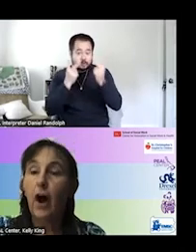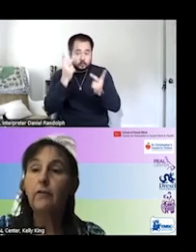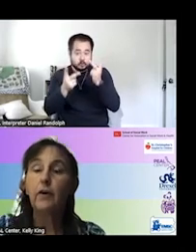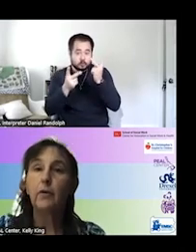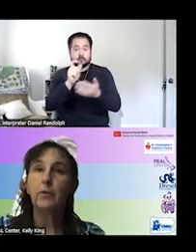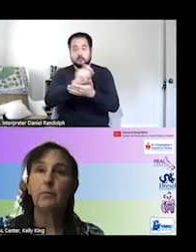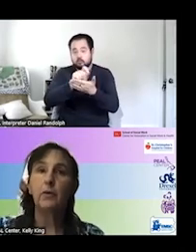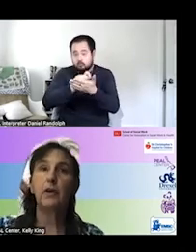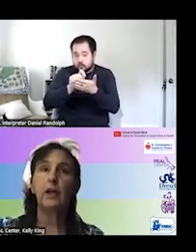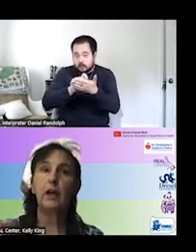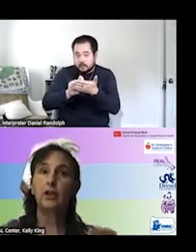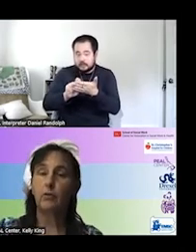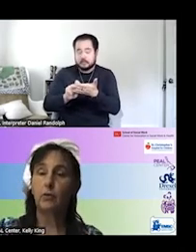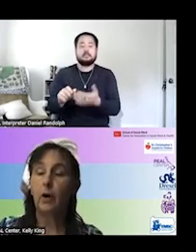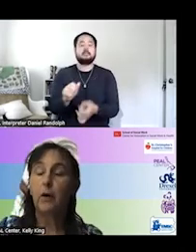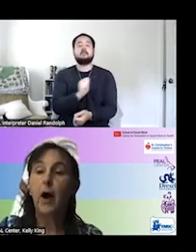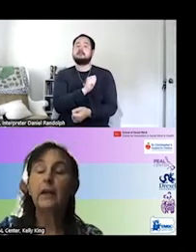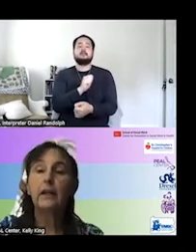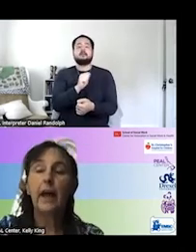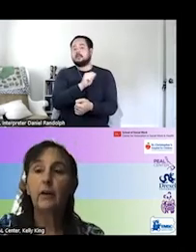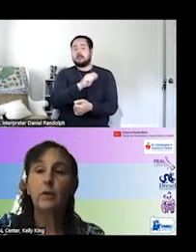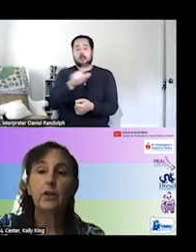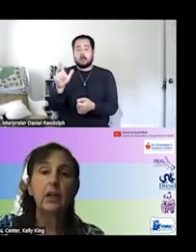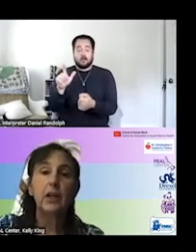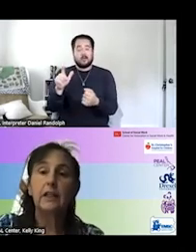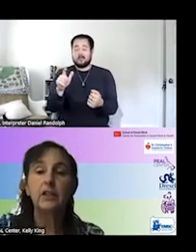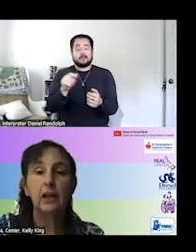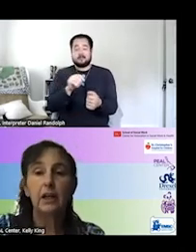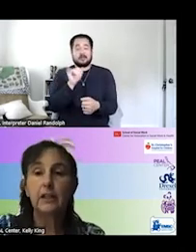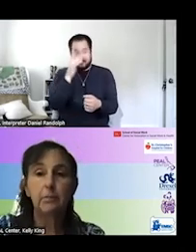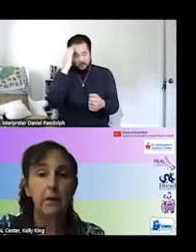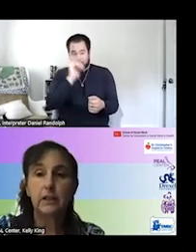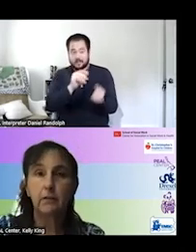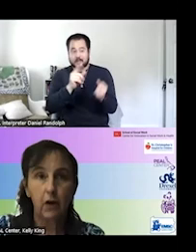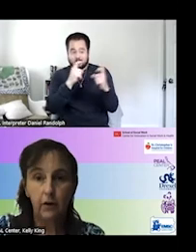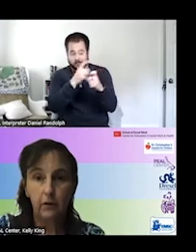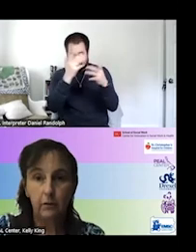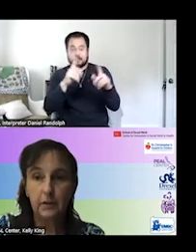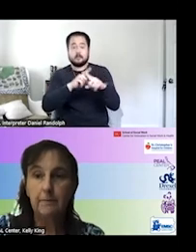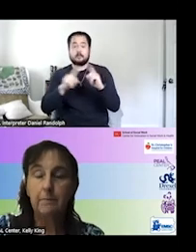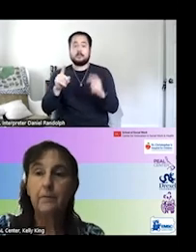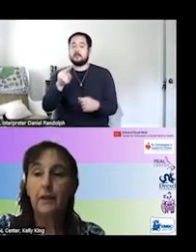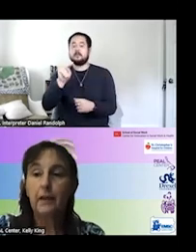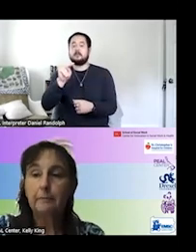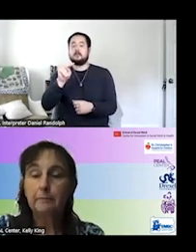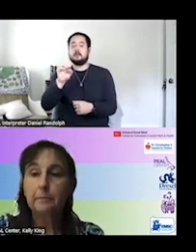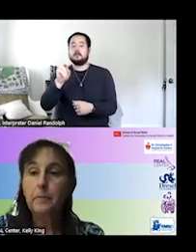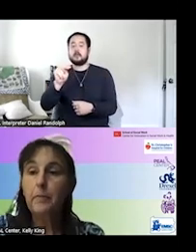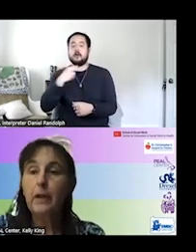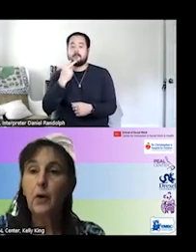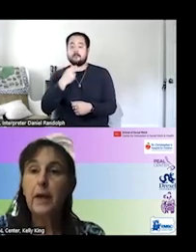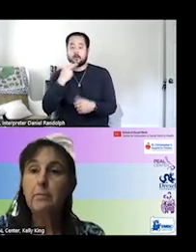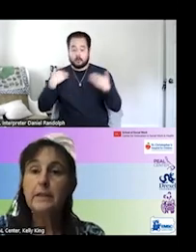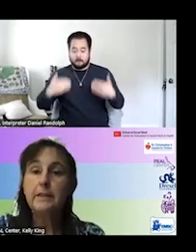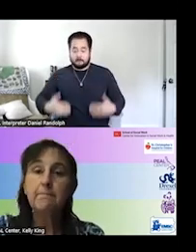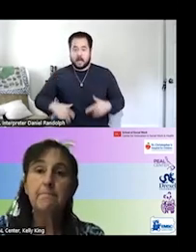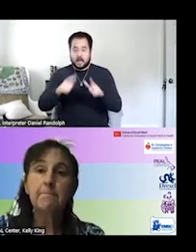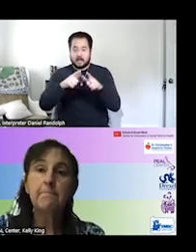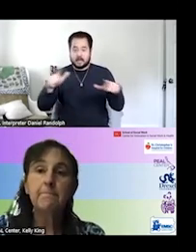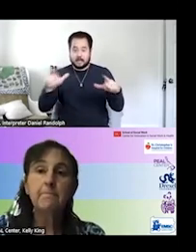the nonverbal communication through our body language additionally speaks volumes.